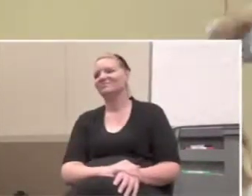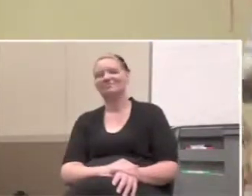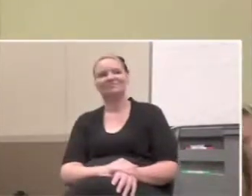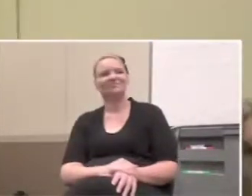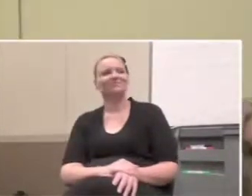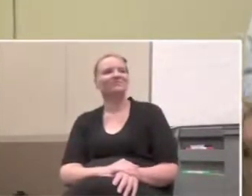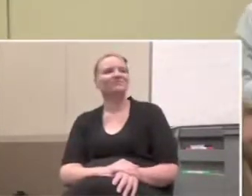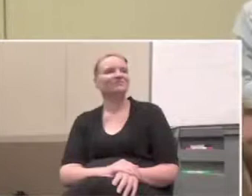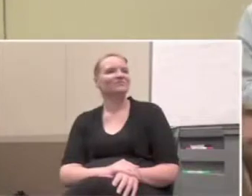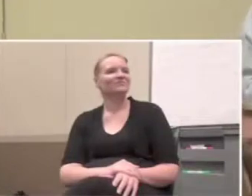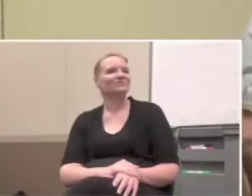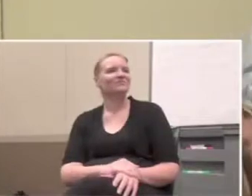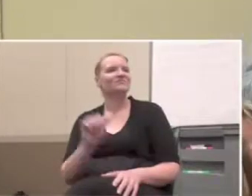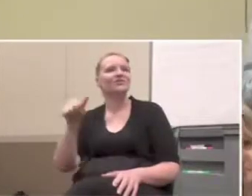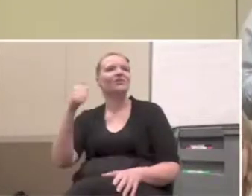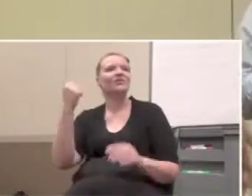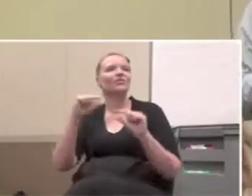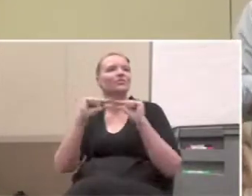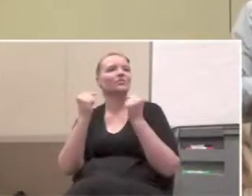situation. Fantastic. One of the other groups?